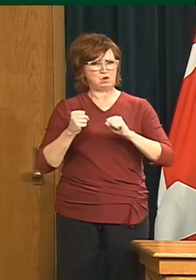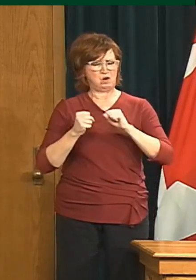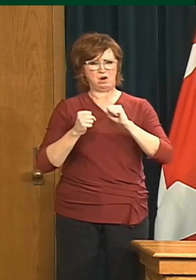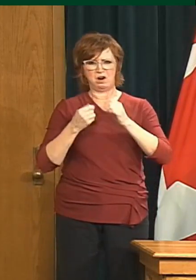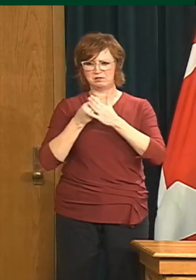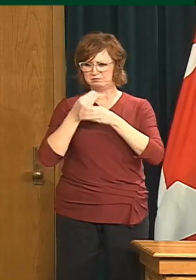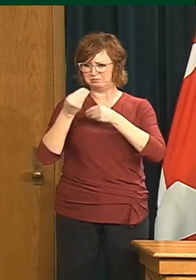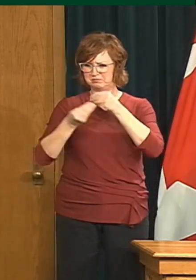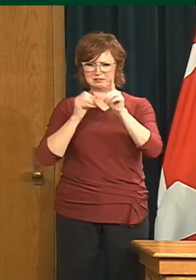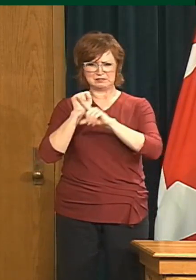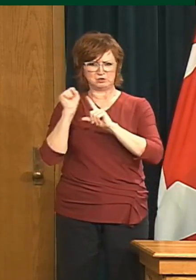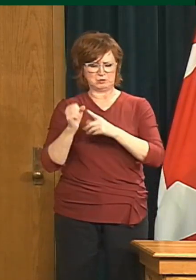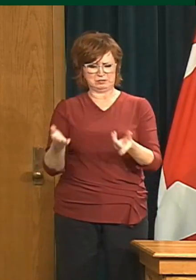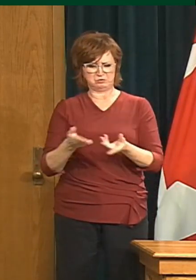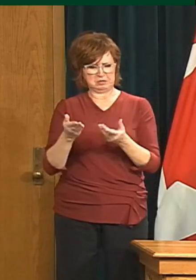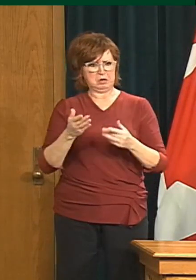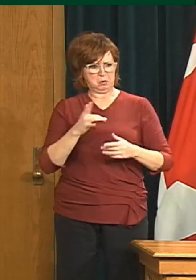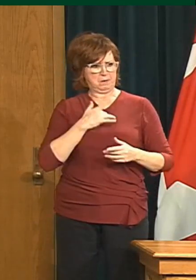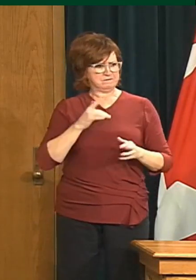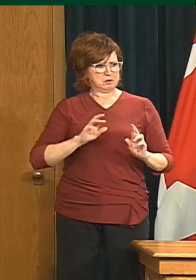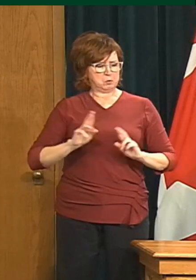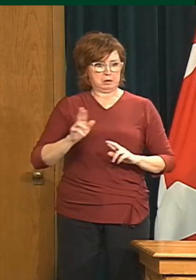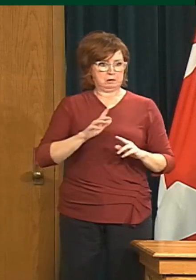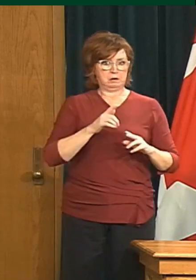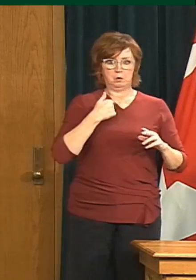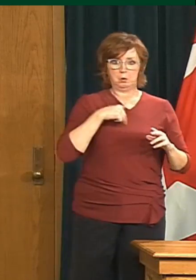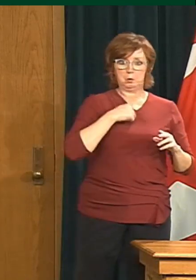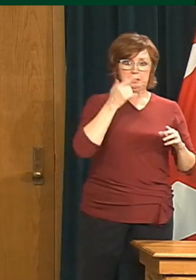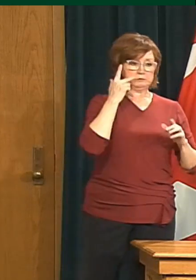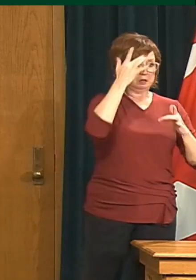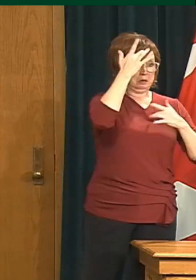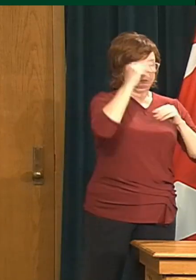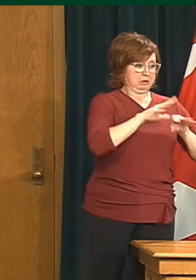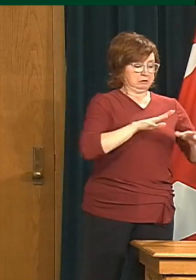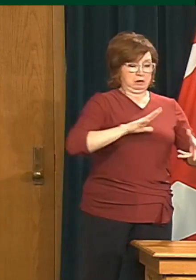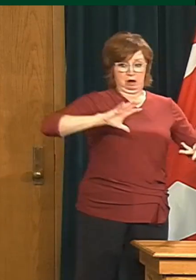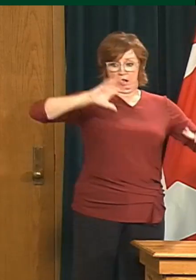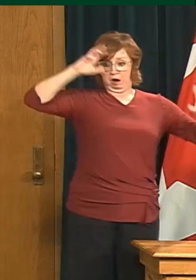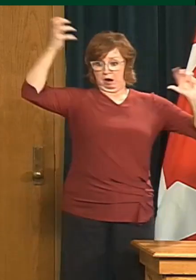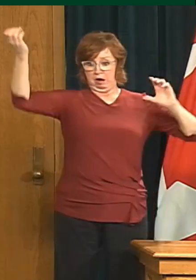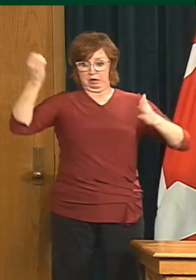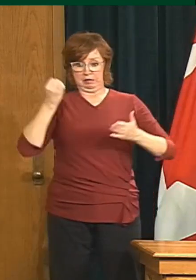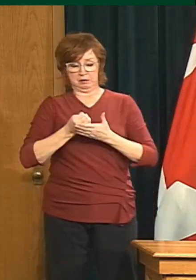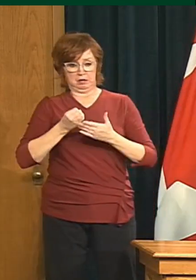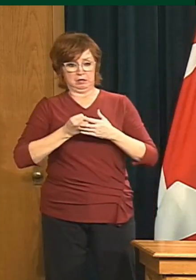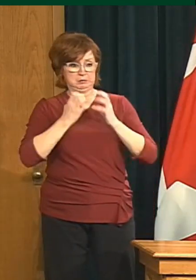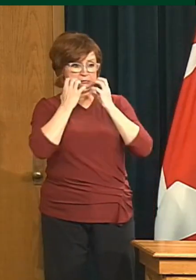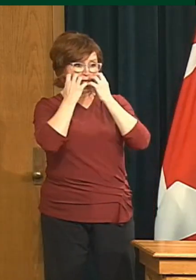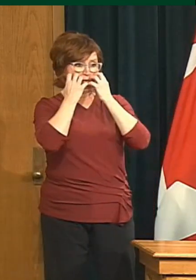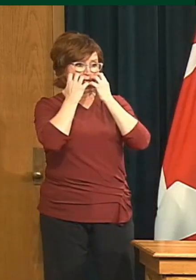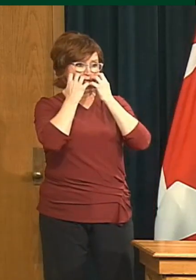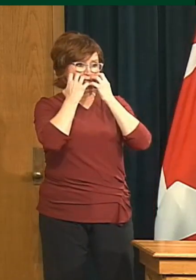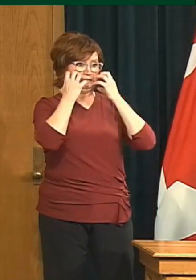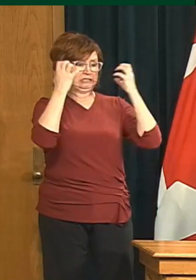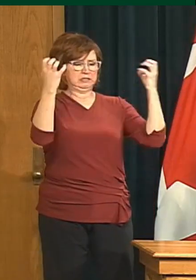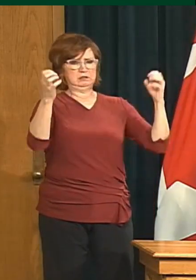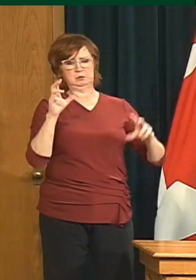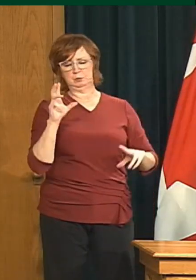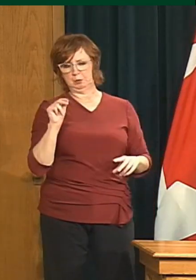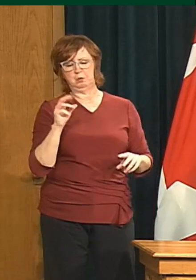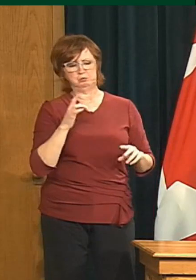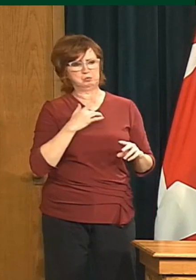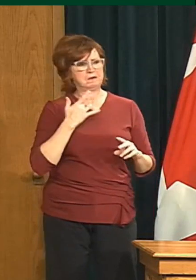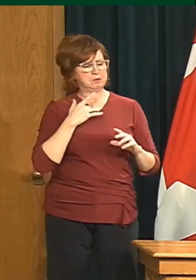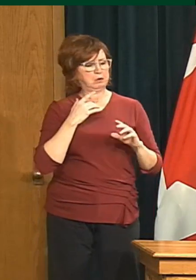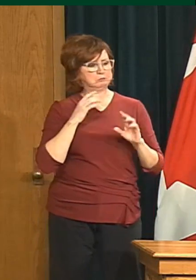deficit because of the decisions that we have made over the course of the last number of years. What we are seeing here are some fairly